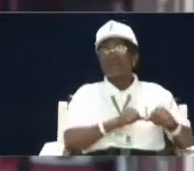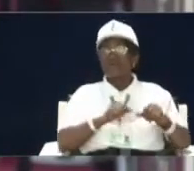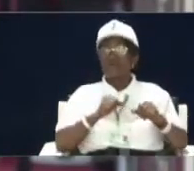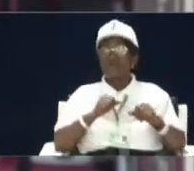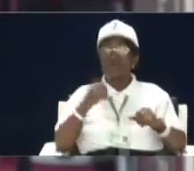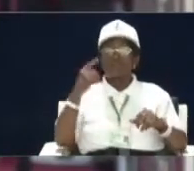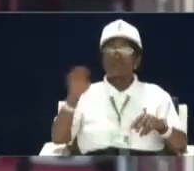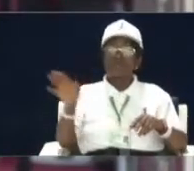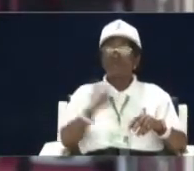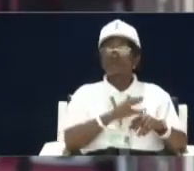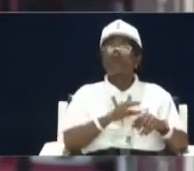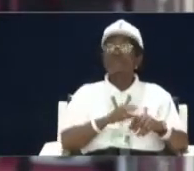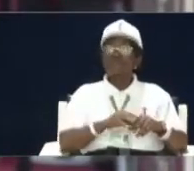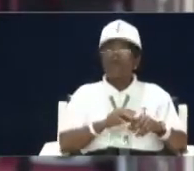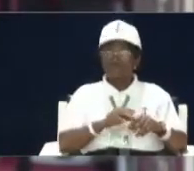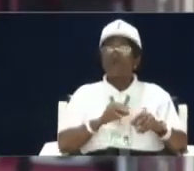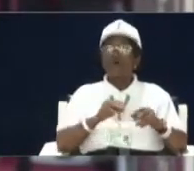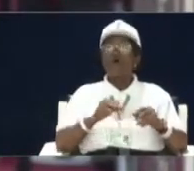for your co-workers,